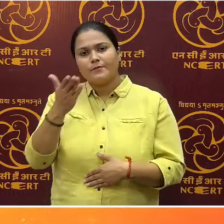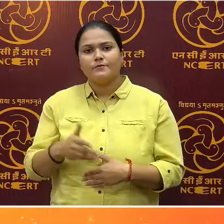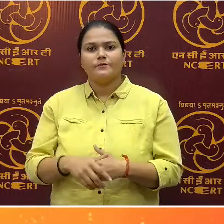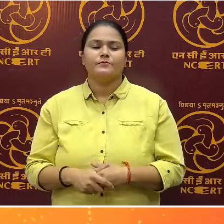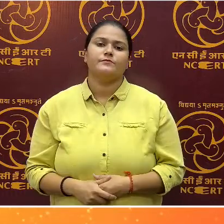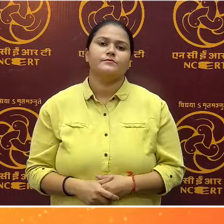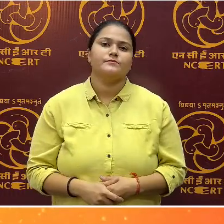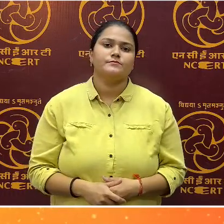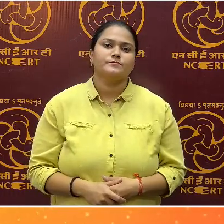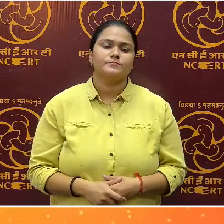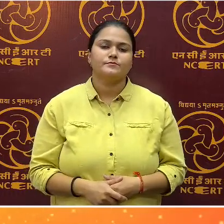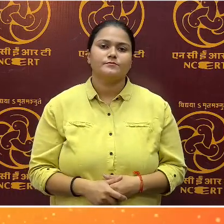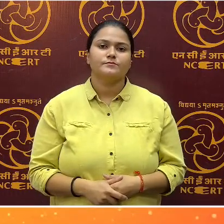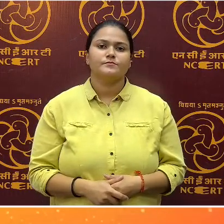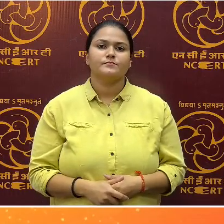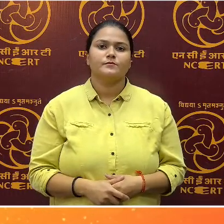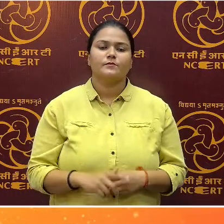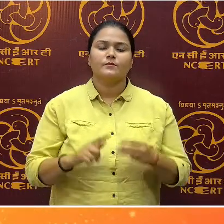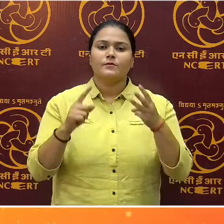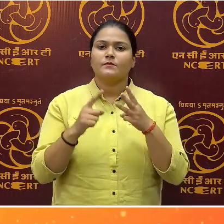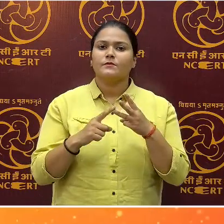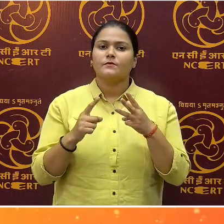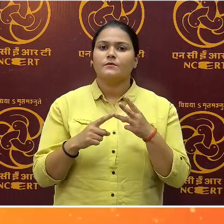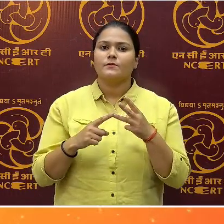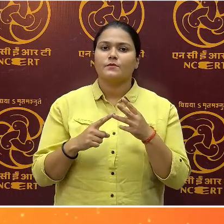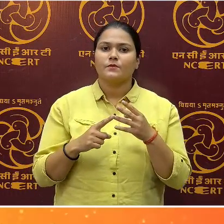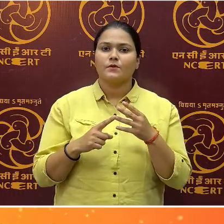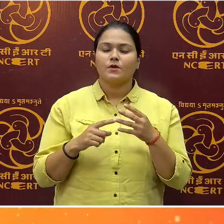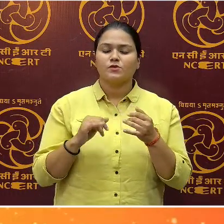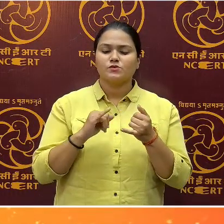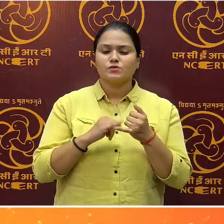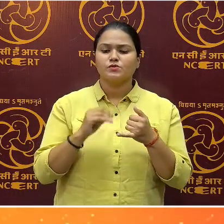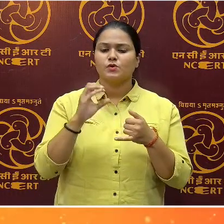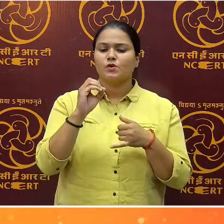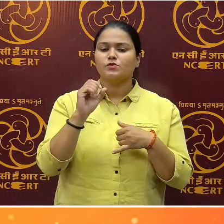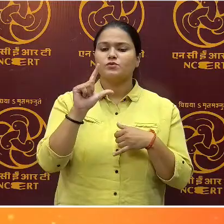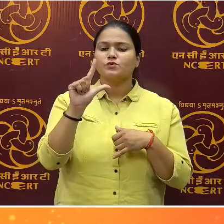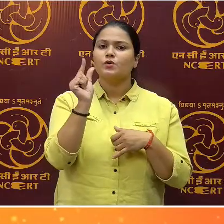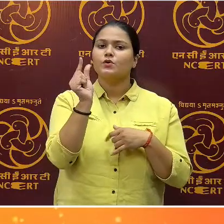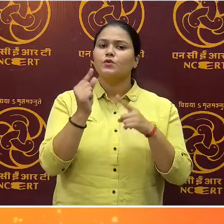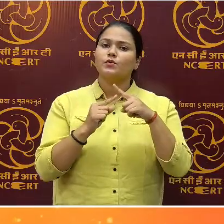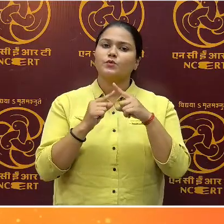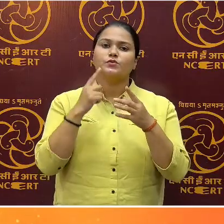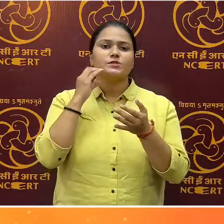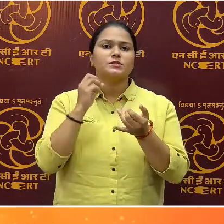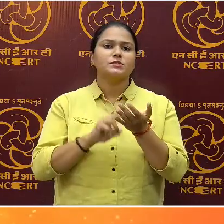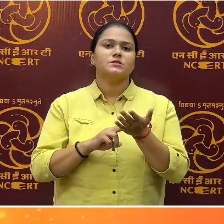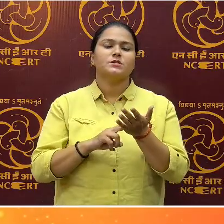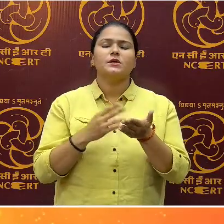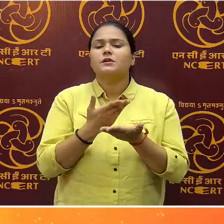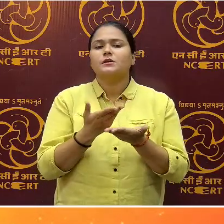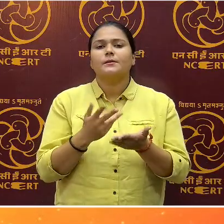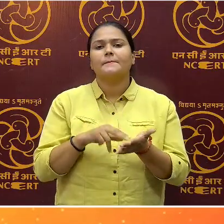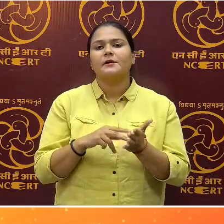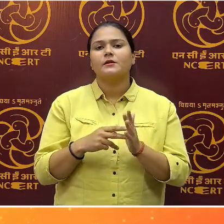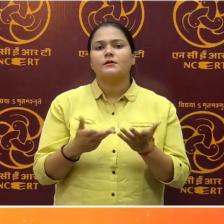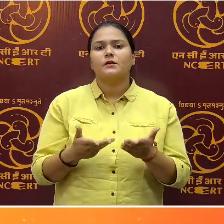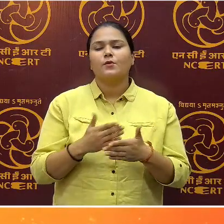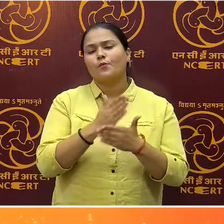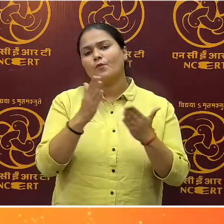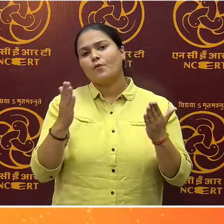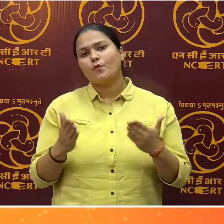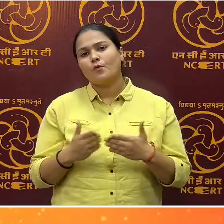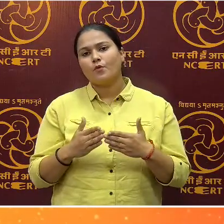solvent. Now next is, what is a solution? Solution is what? It's a uniform mixture wherein